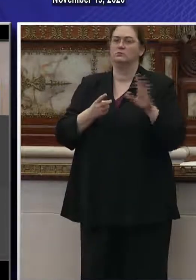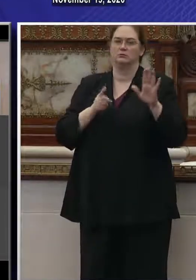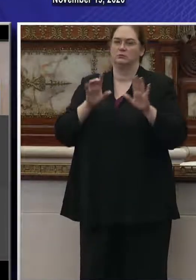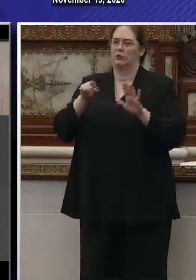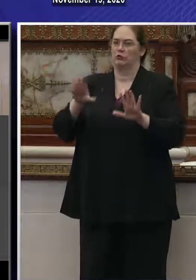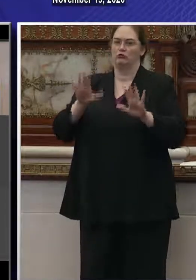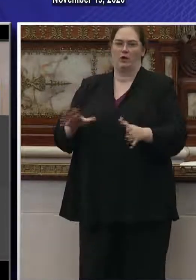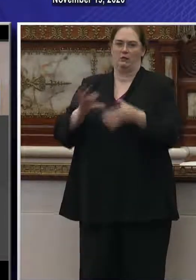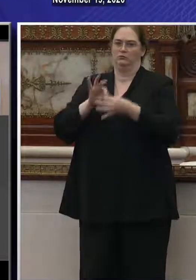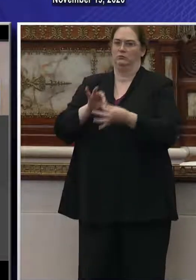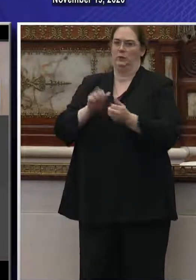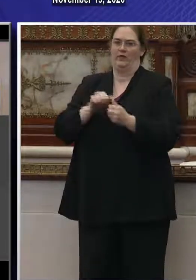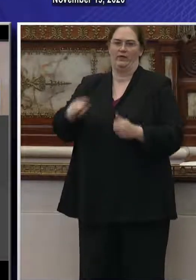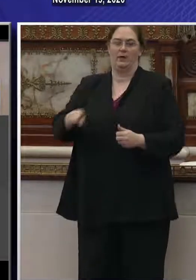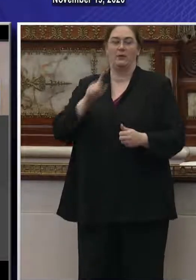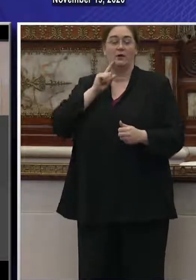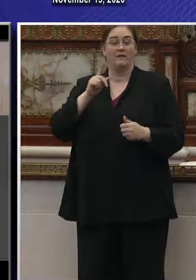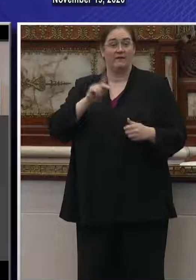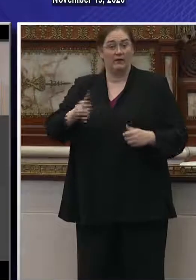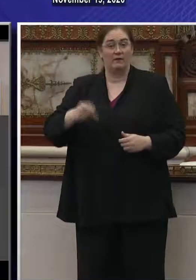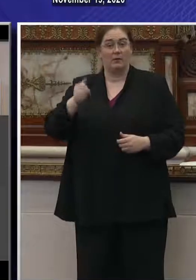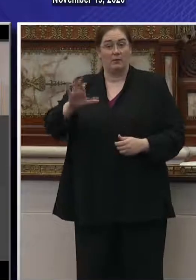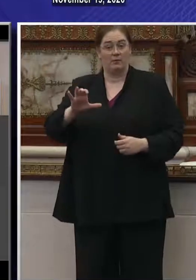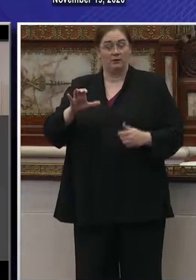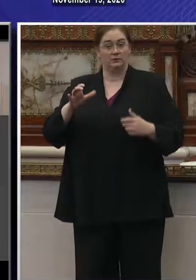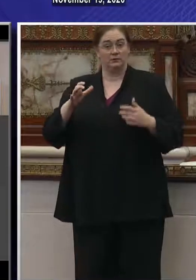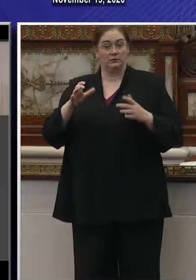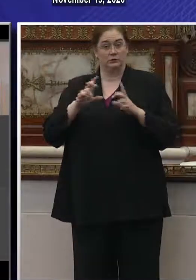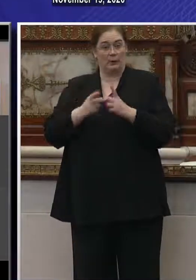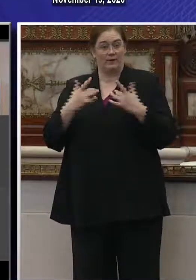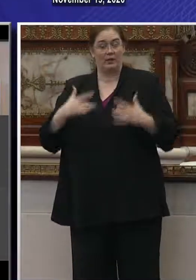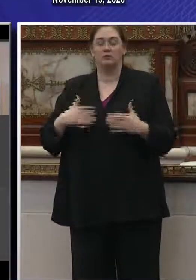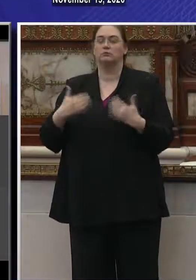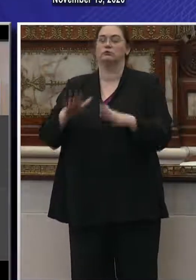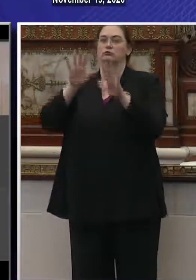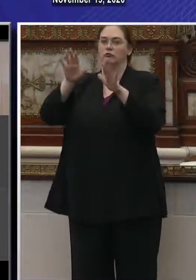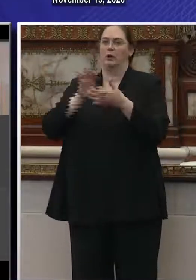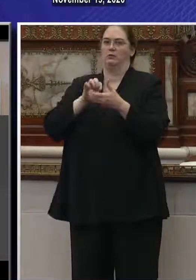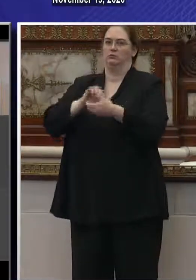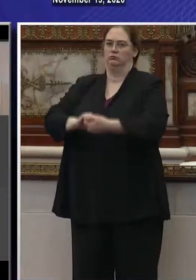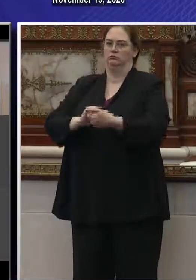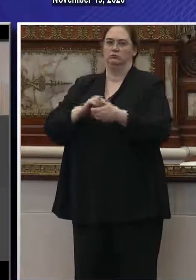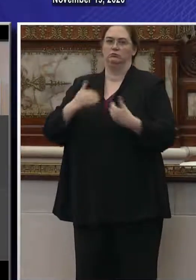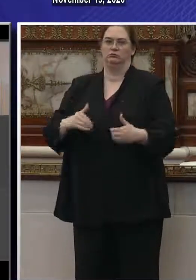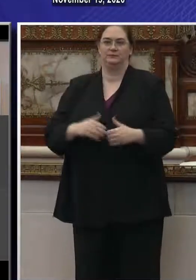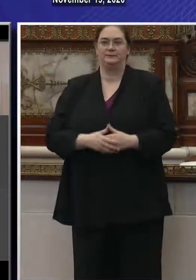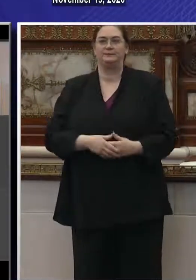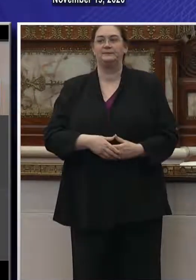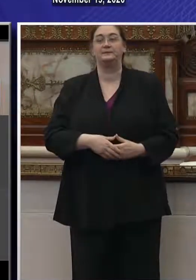The Philadelphia Department of Public Health has been great to work with. Great, thank you.